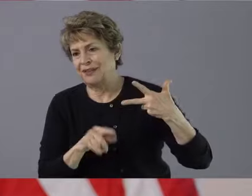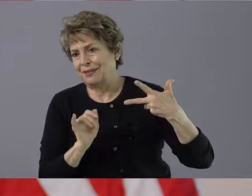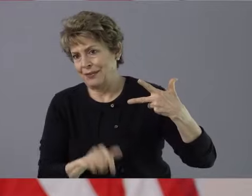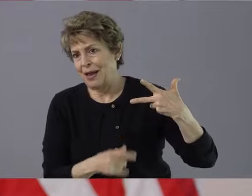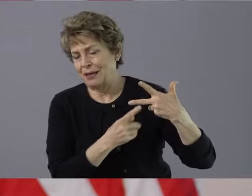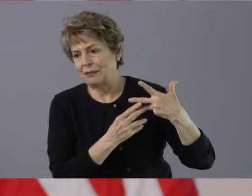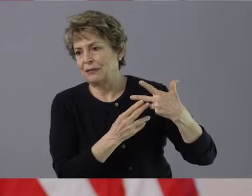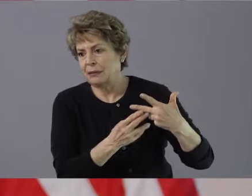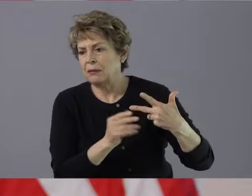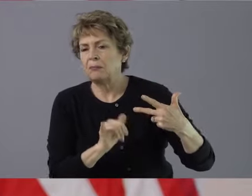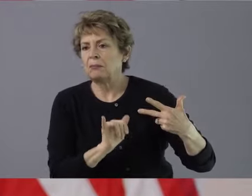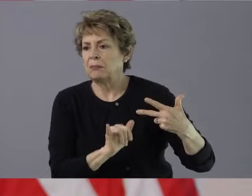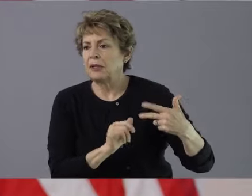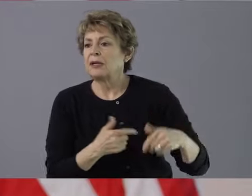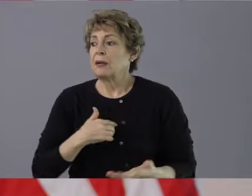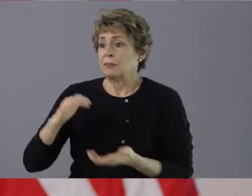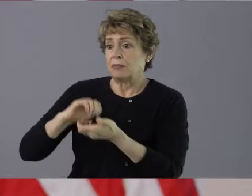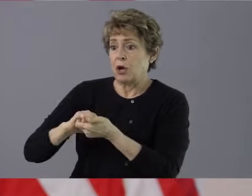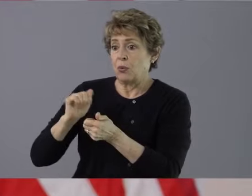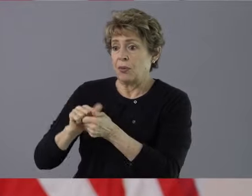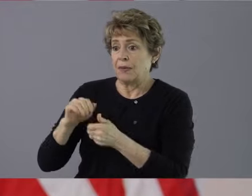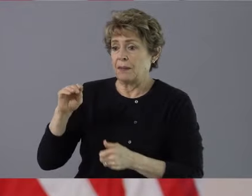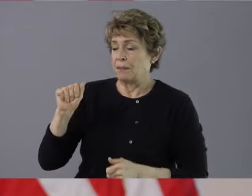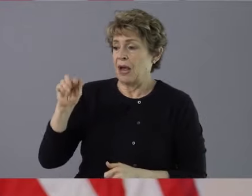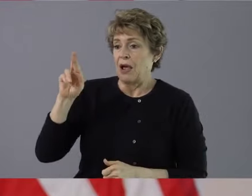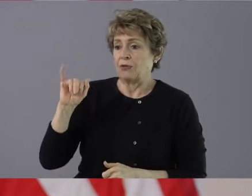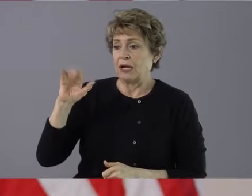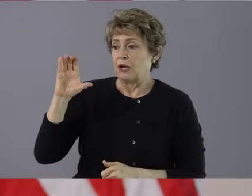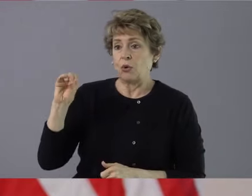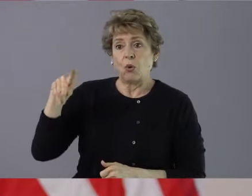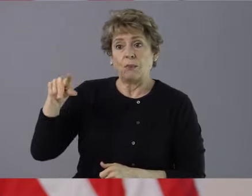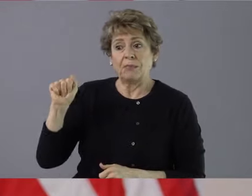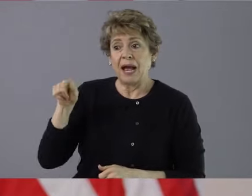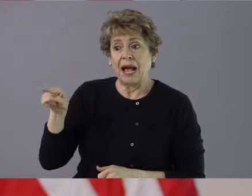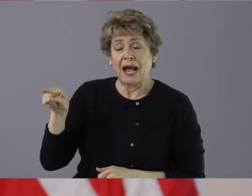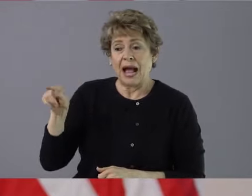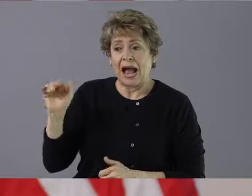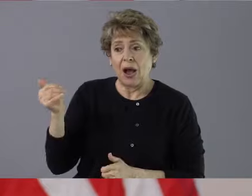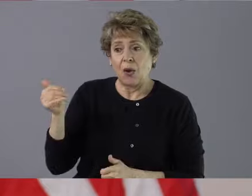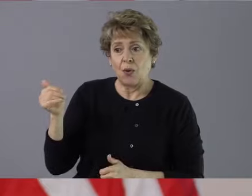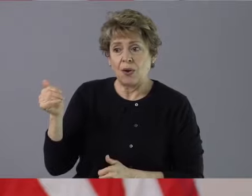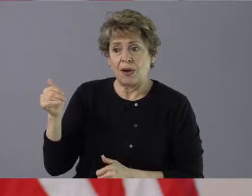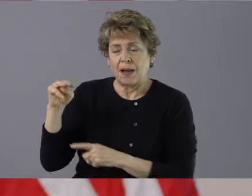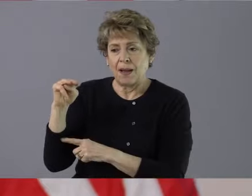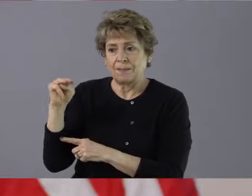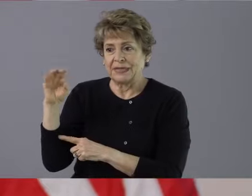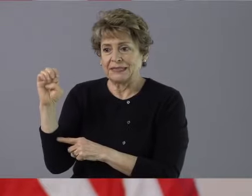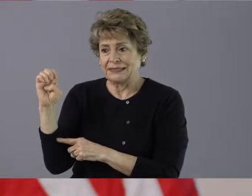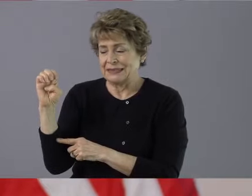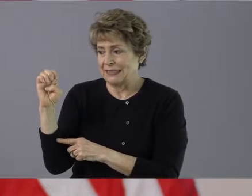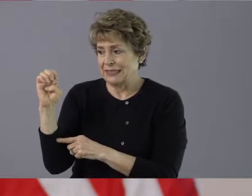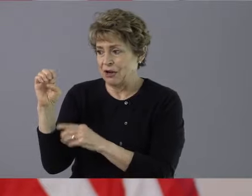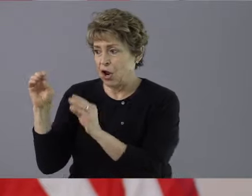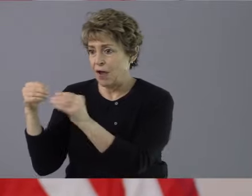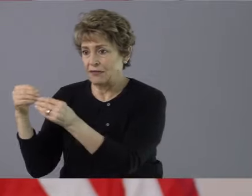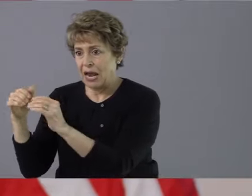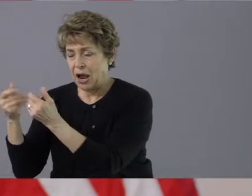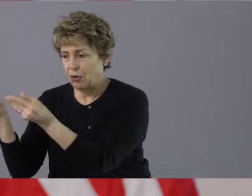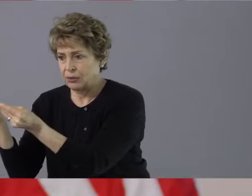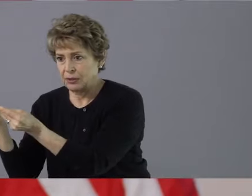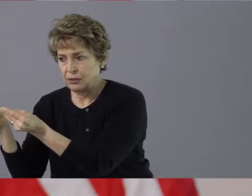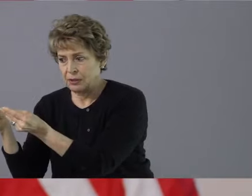decedents out of the medical examiner's office and into the funeral homes for final disposition, because they are